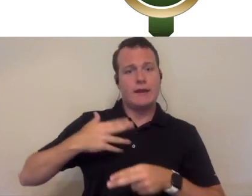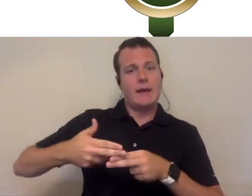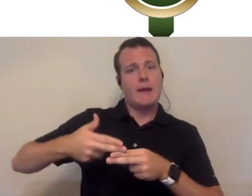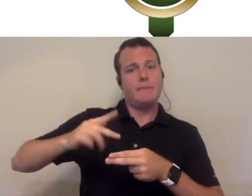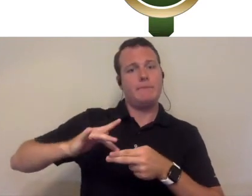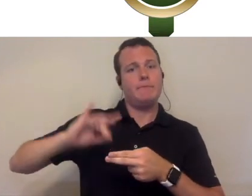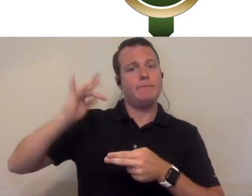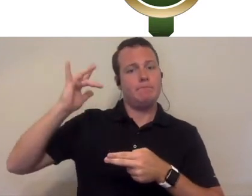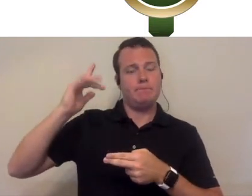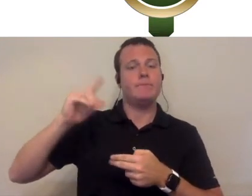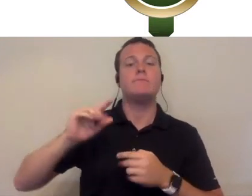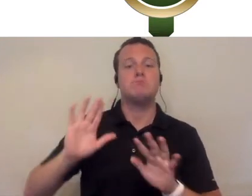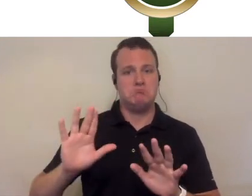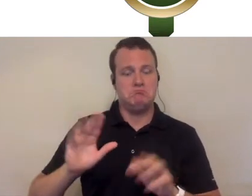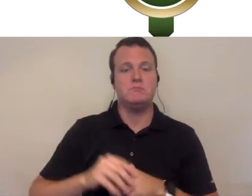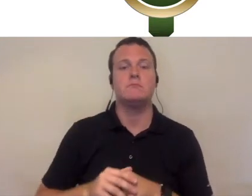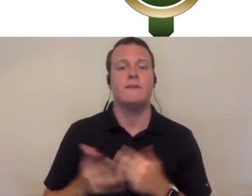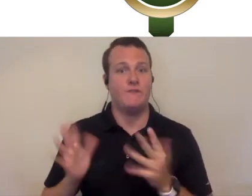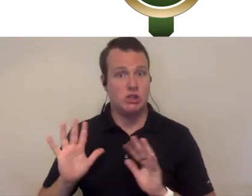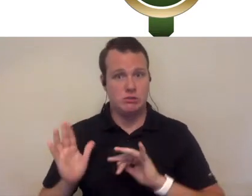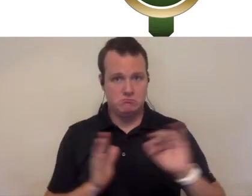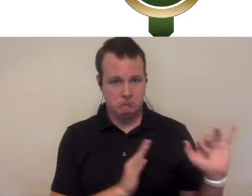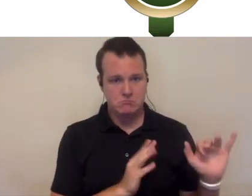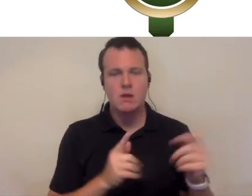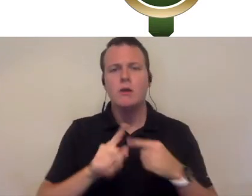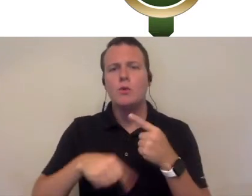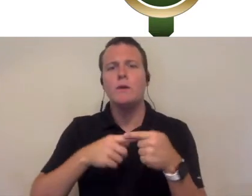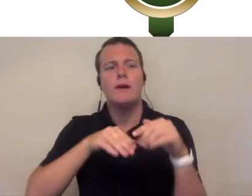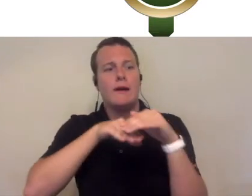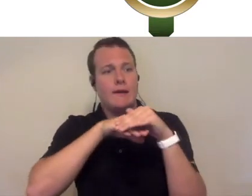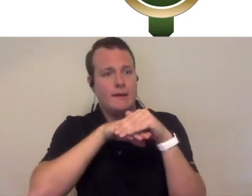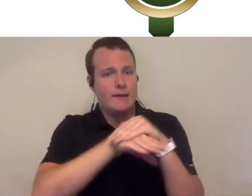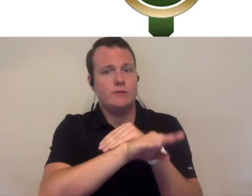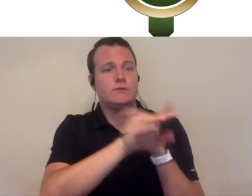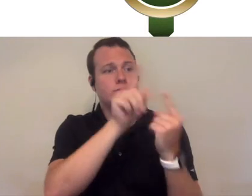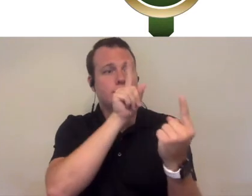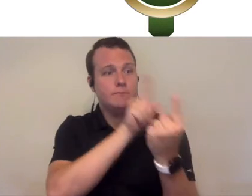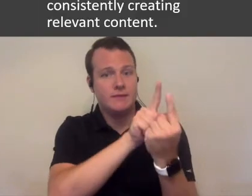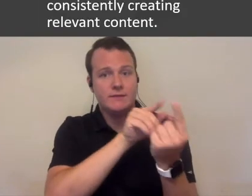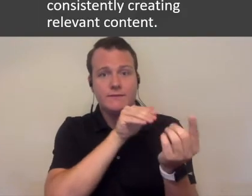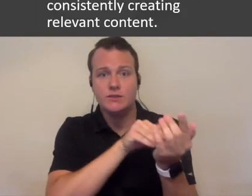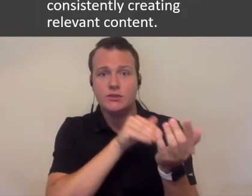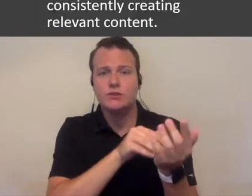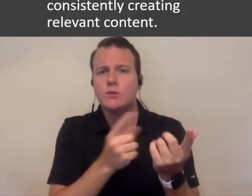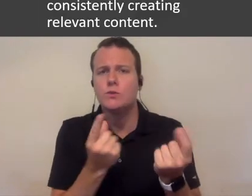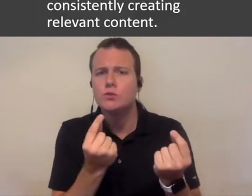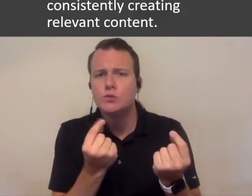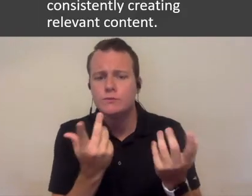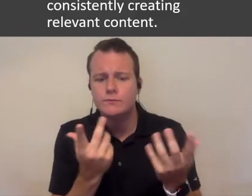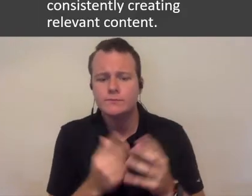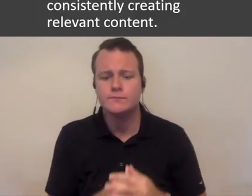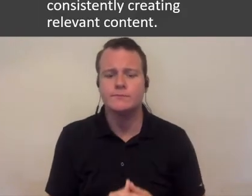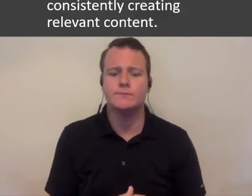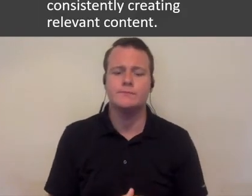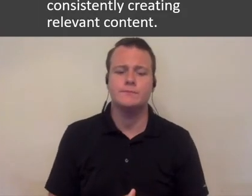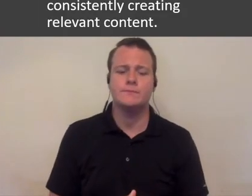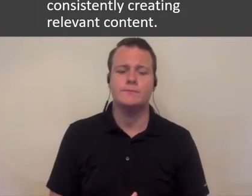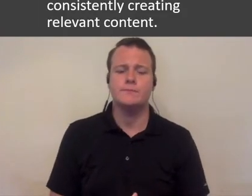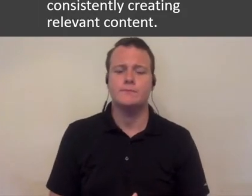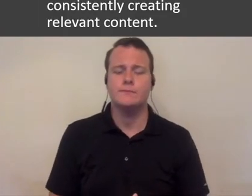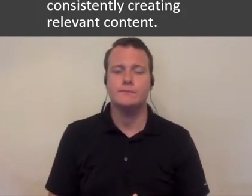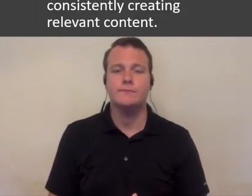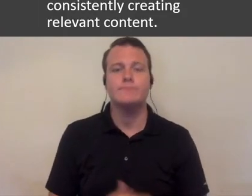office? What are you going to do when you talk to the physician? So next slide, if we go to, we're going to talk about